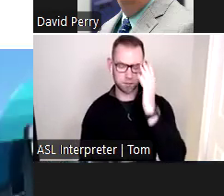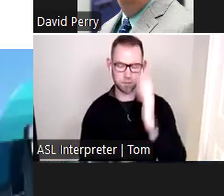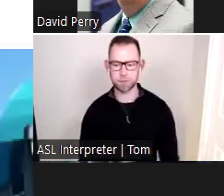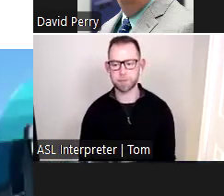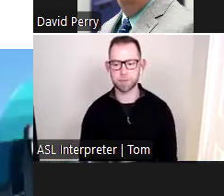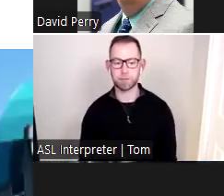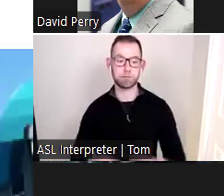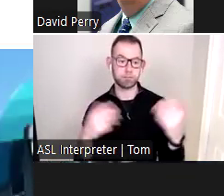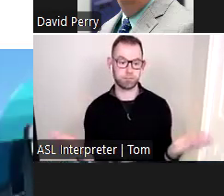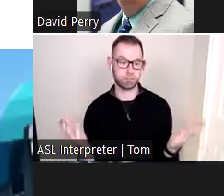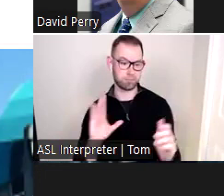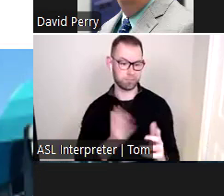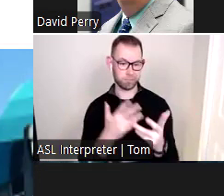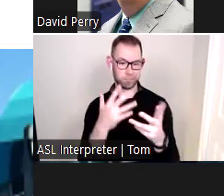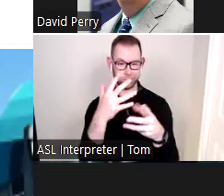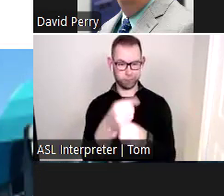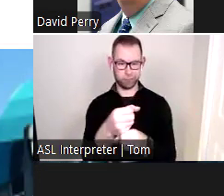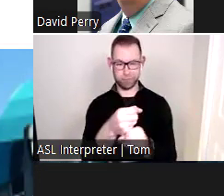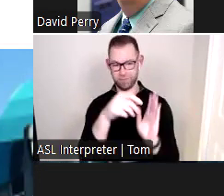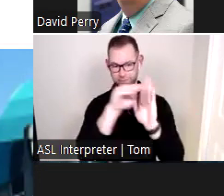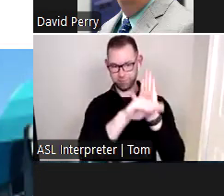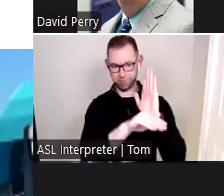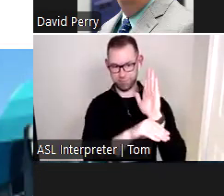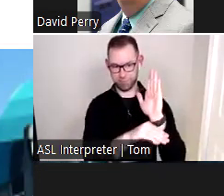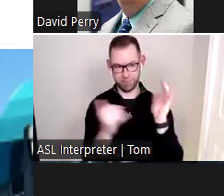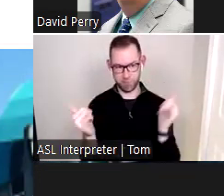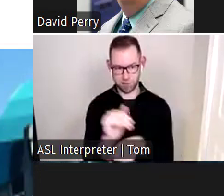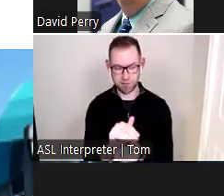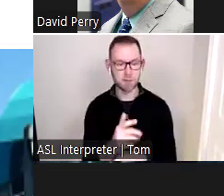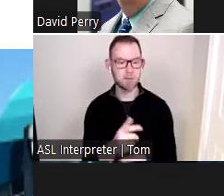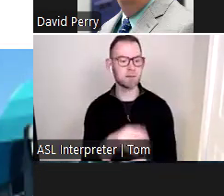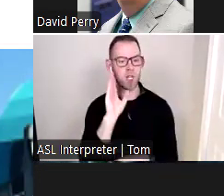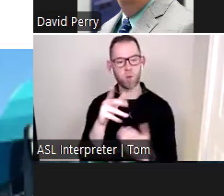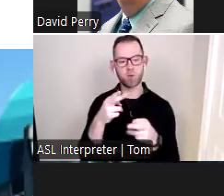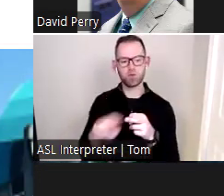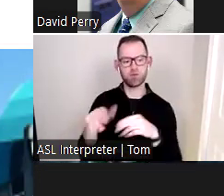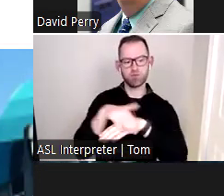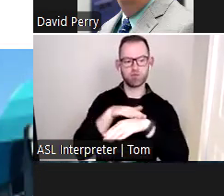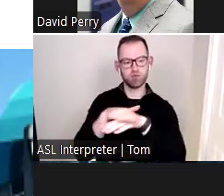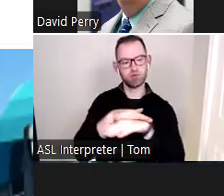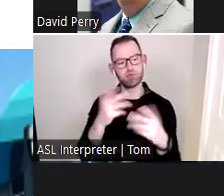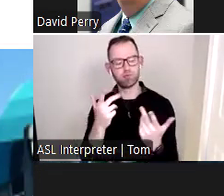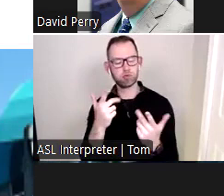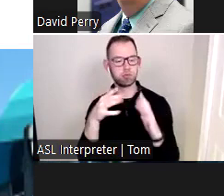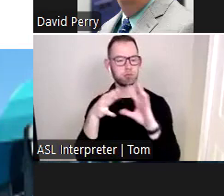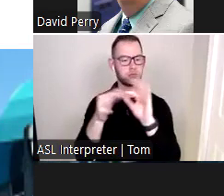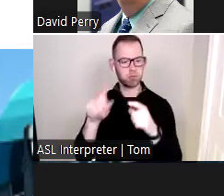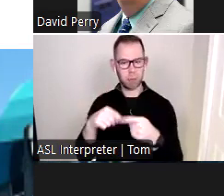So here's a summary of what we'll be covering tonight. We're going to do a quick overview of the project and look at the existing